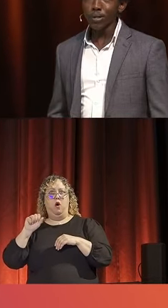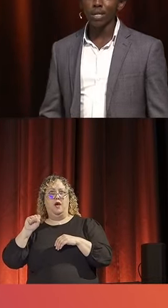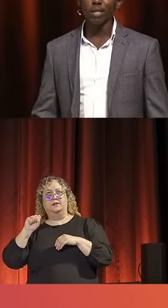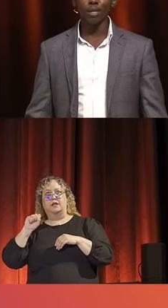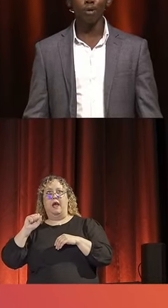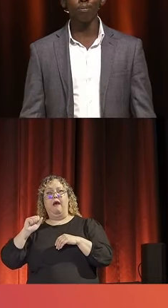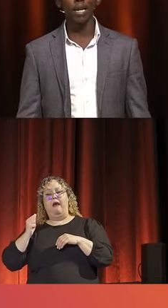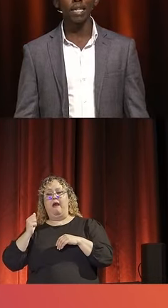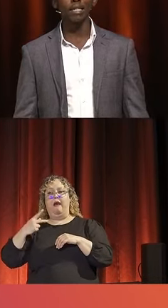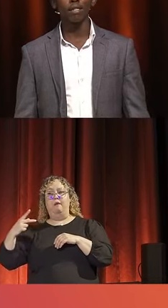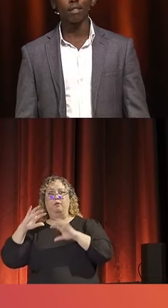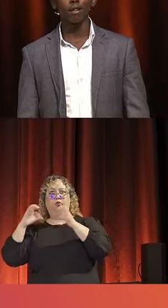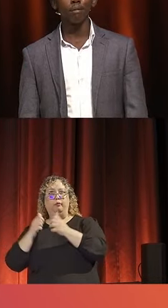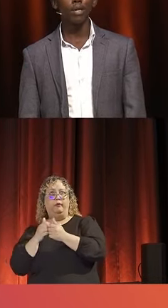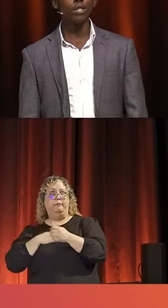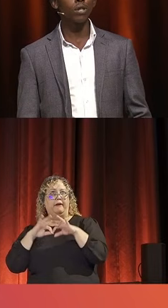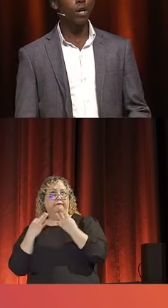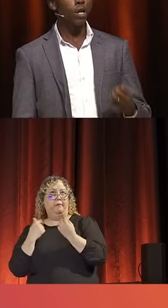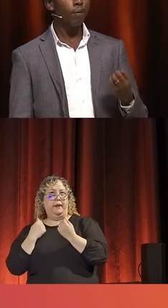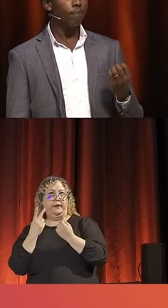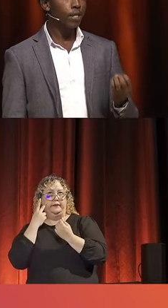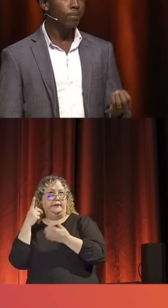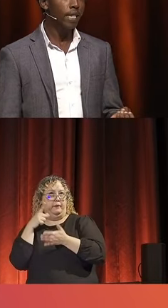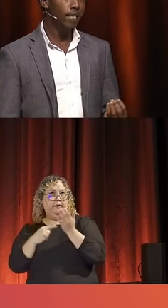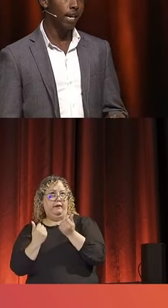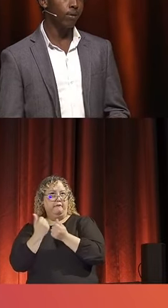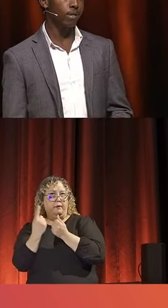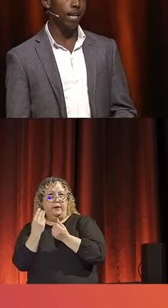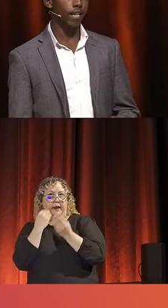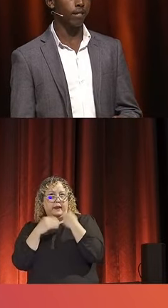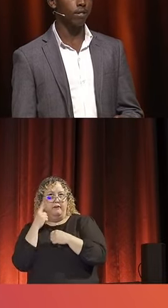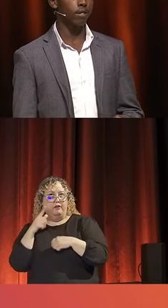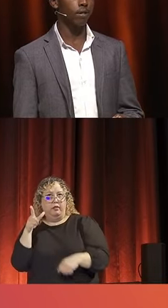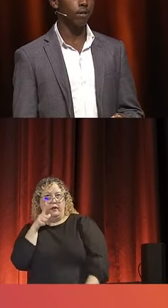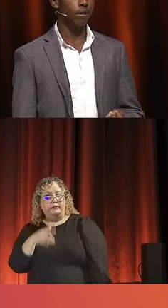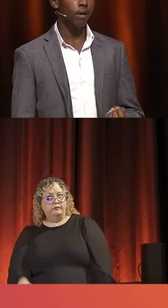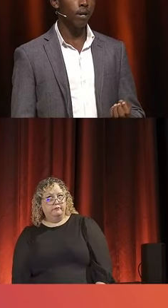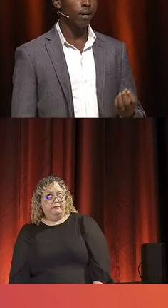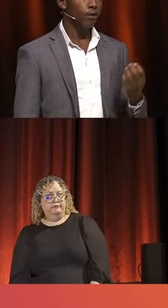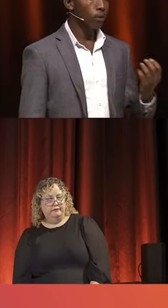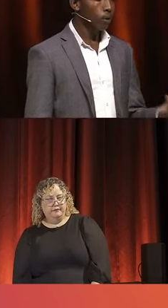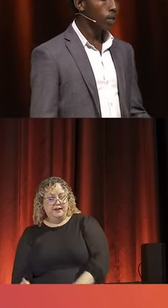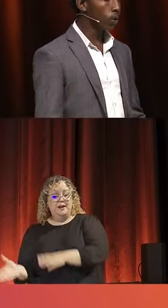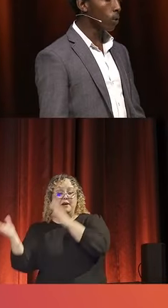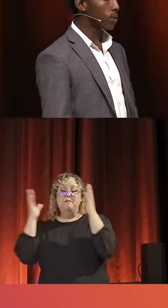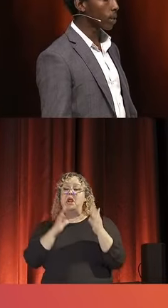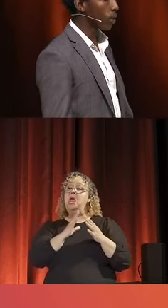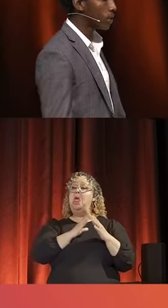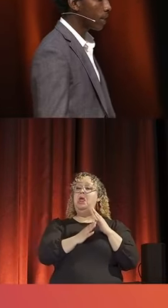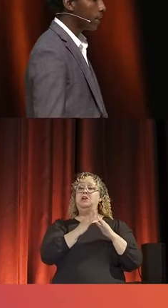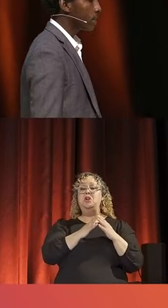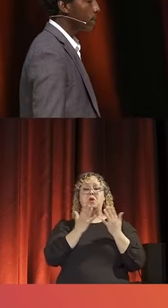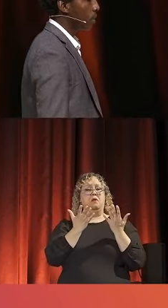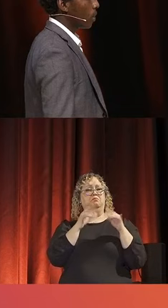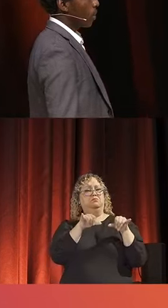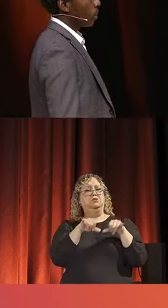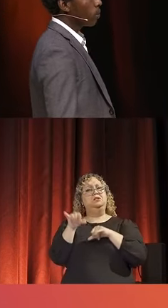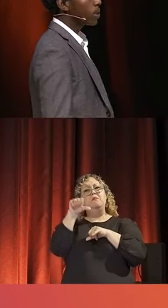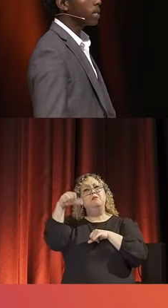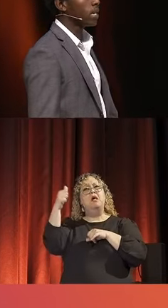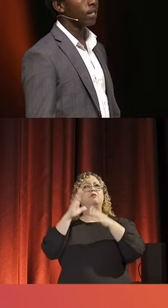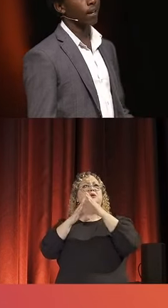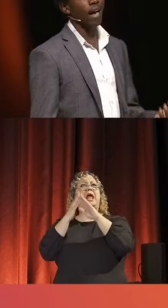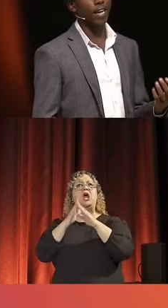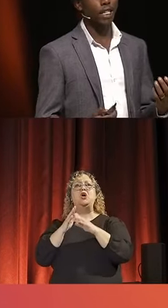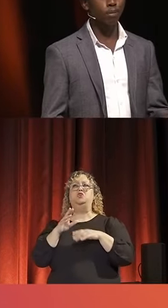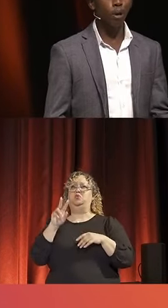Engineer is still a small place, but there's many towns like it. If you look across the continent, you will